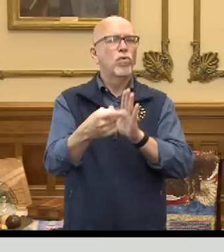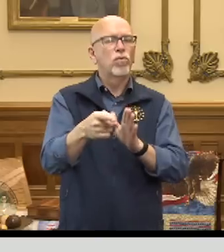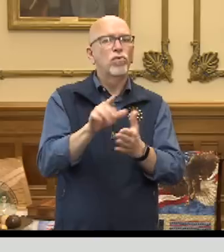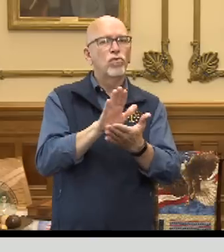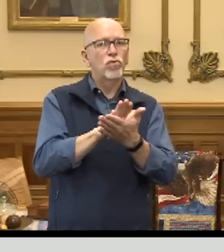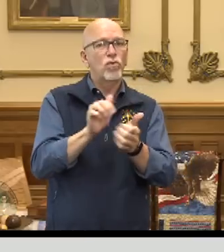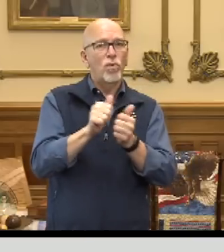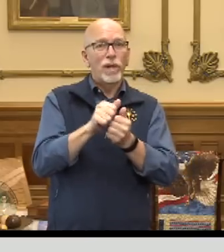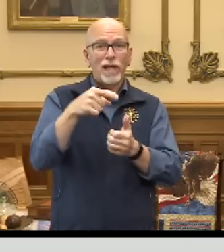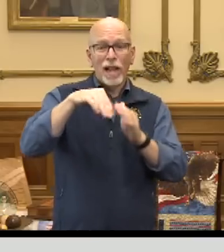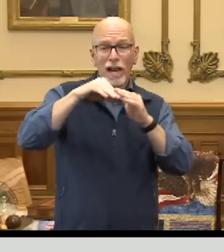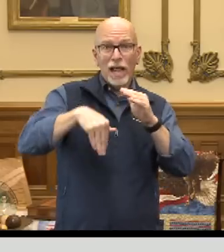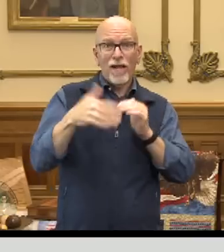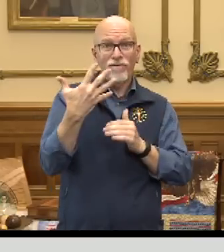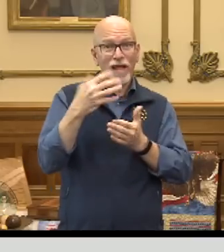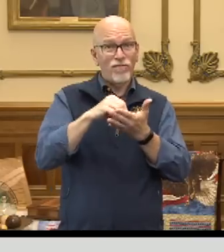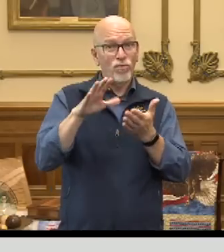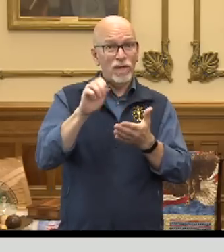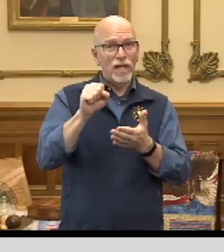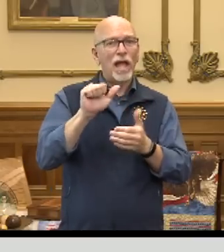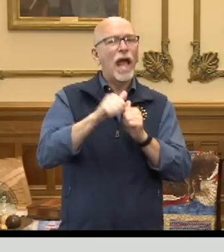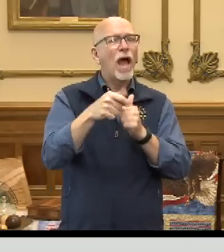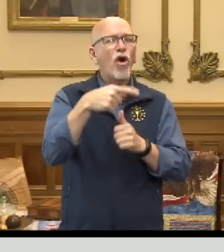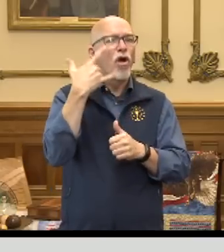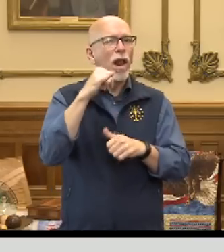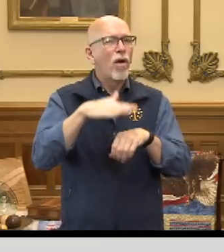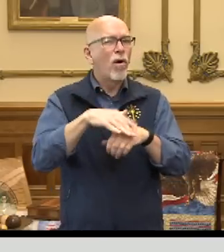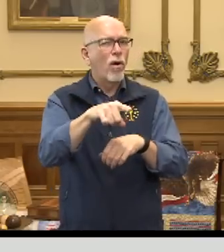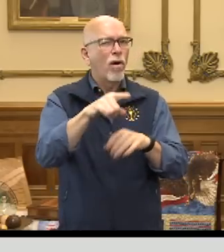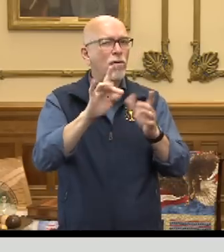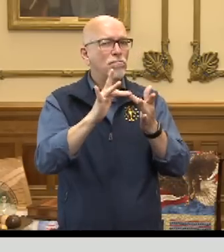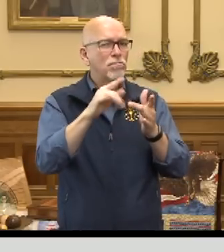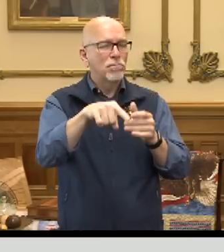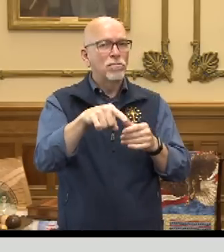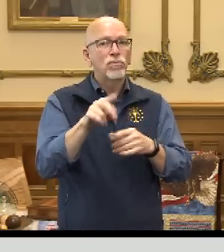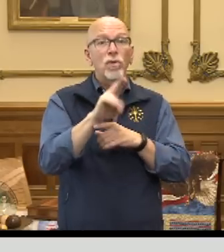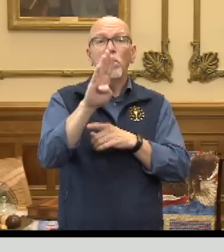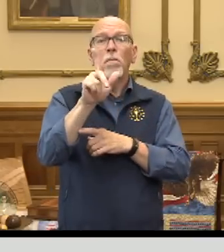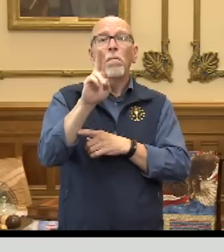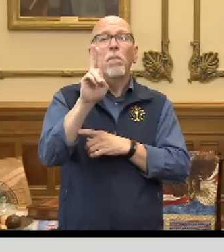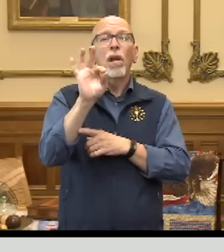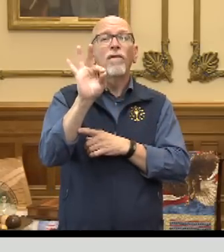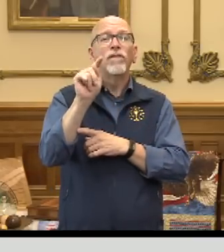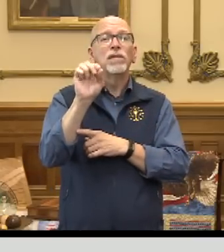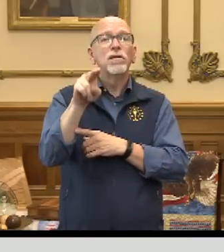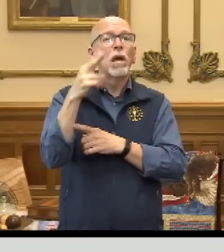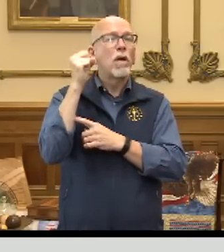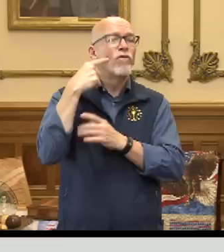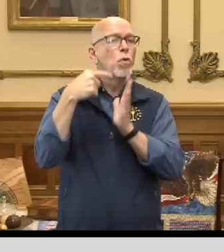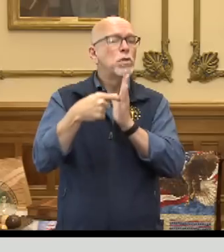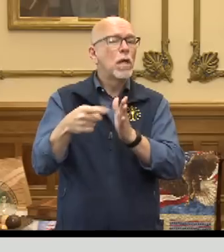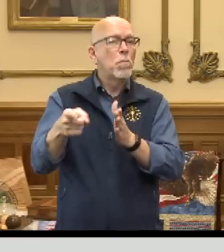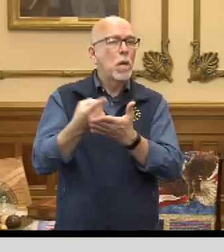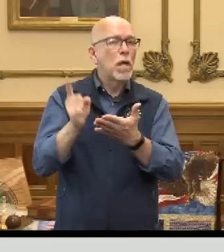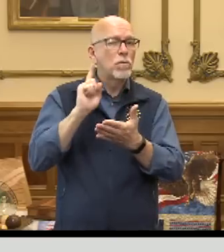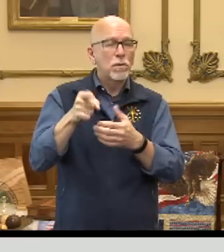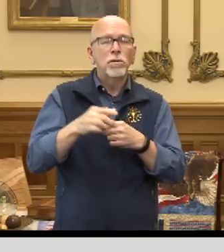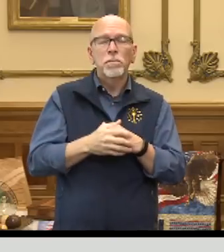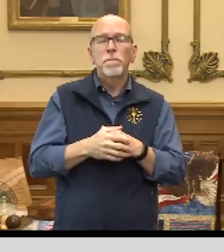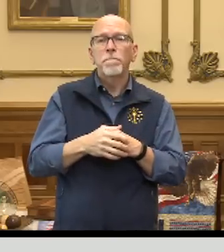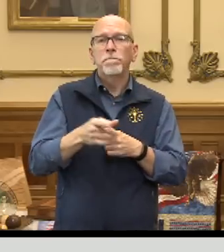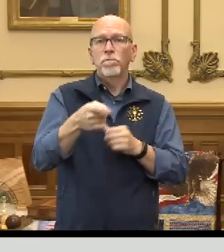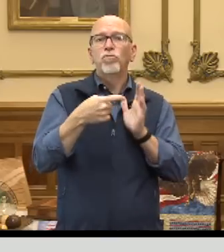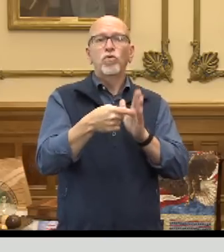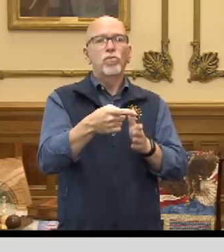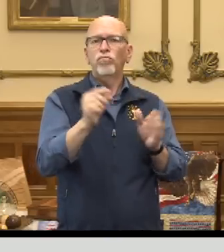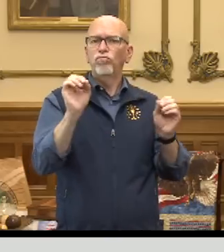with fewer than 5 student cases will show up on the dashboard. Using Bluffton High School as an example we did last week. Here it